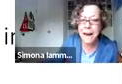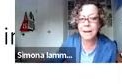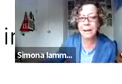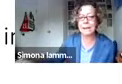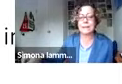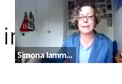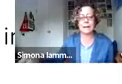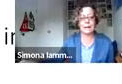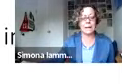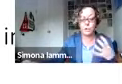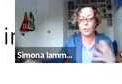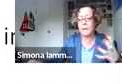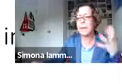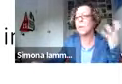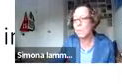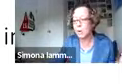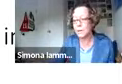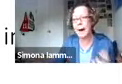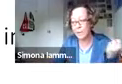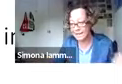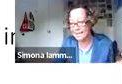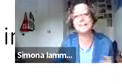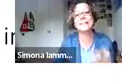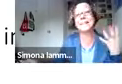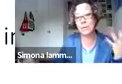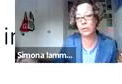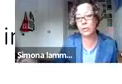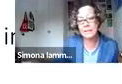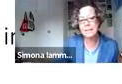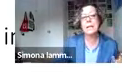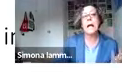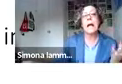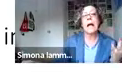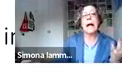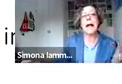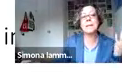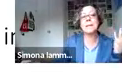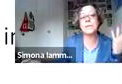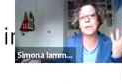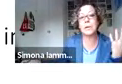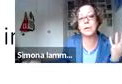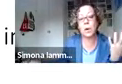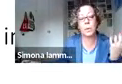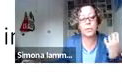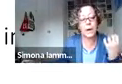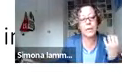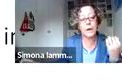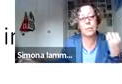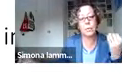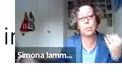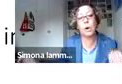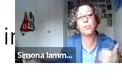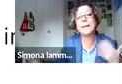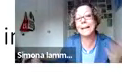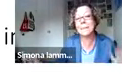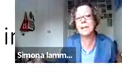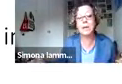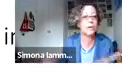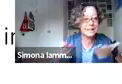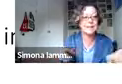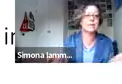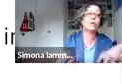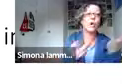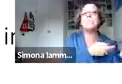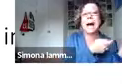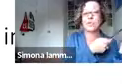the market, so the monopoly power exists, has increased. And, what we claim